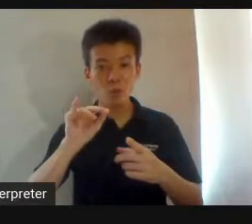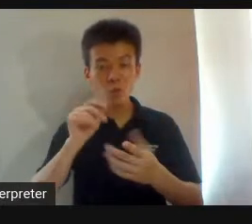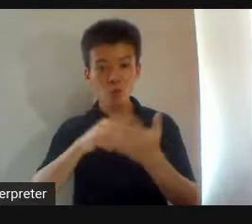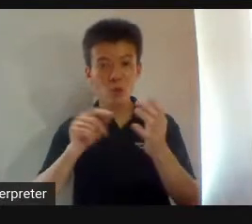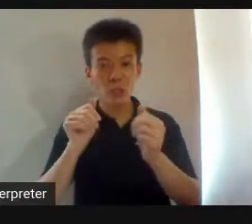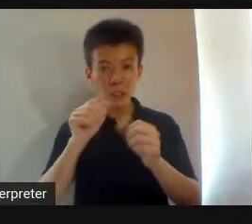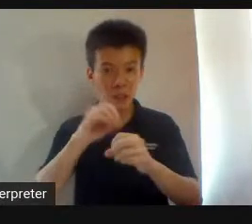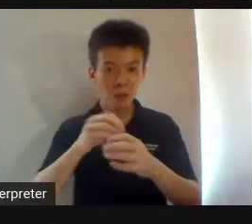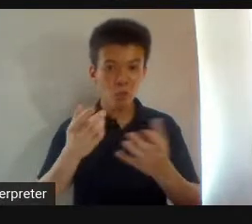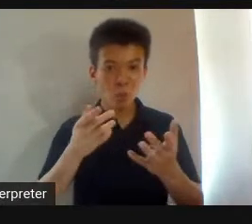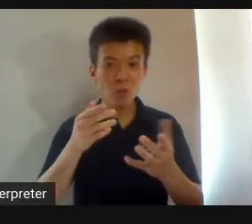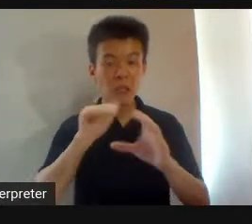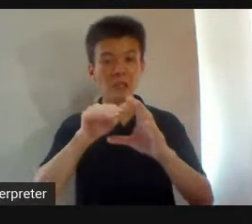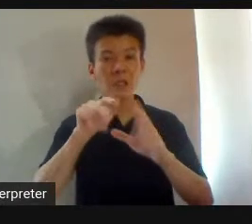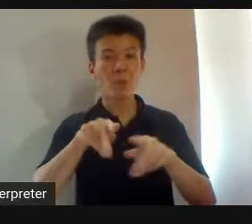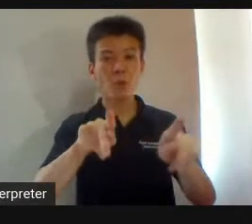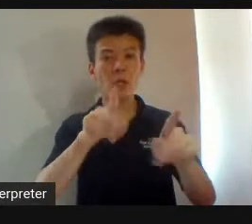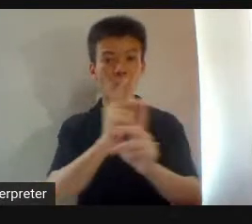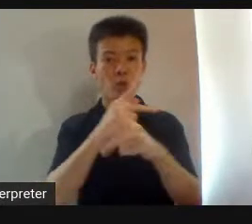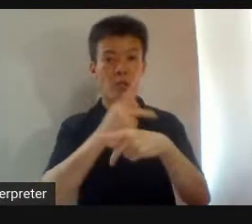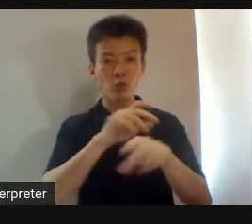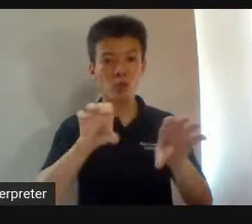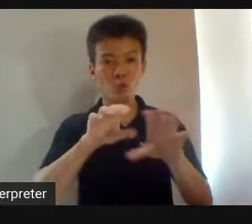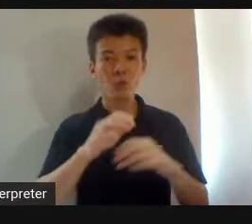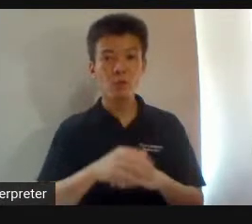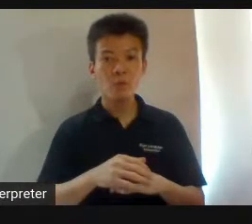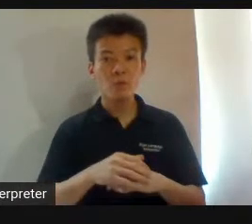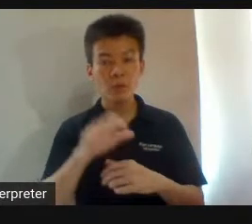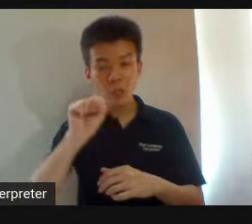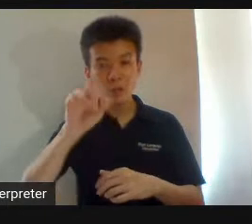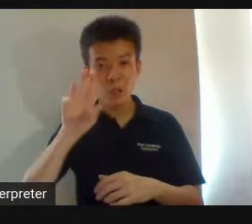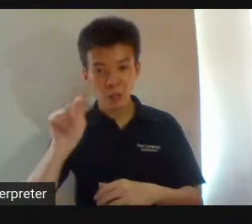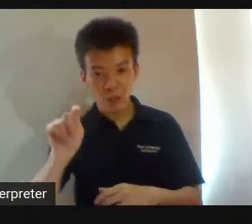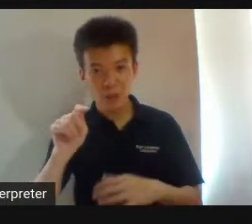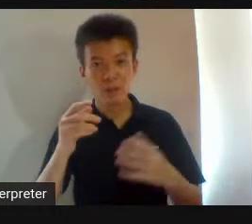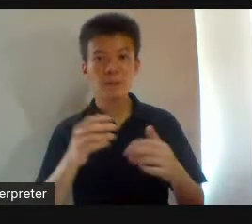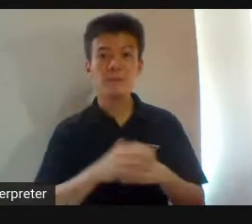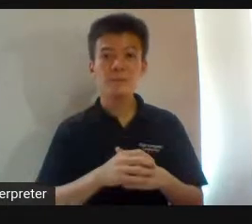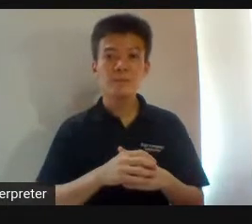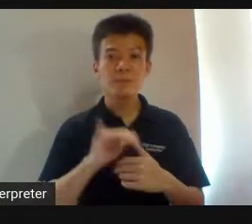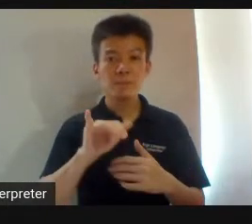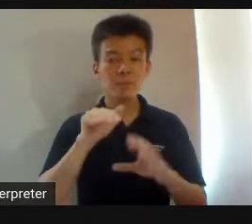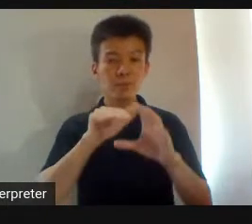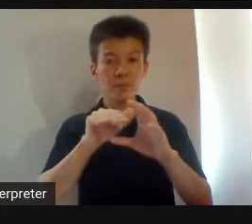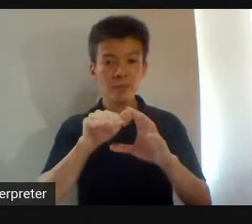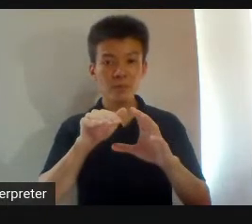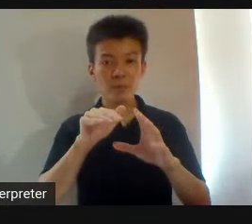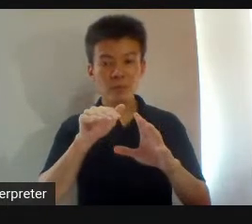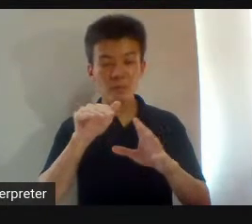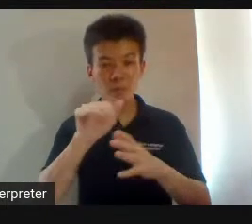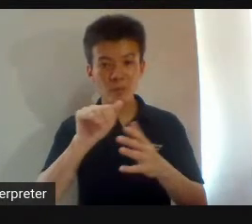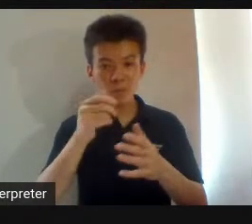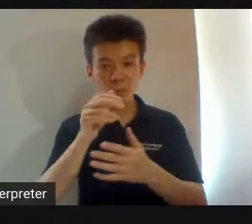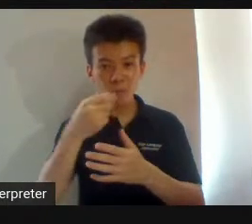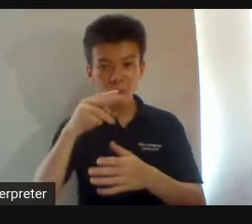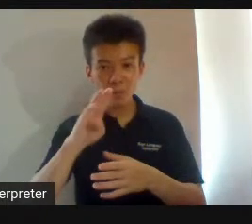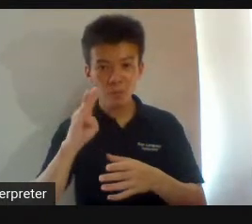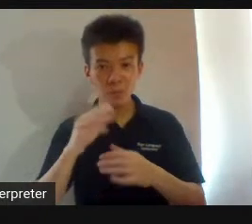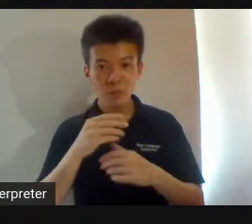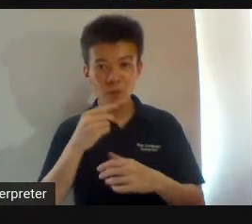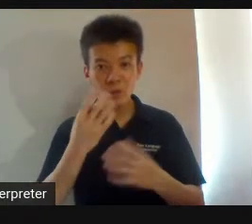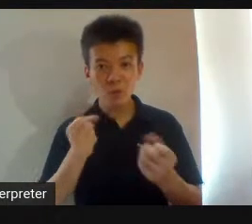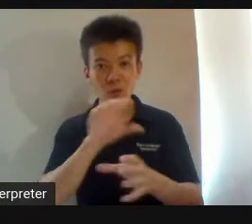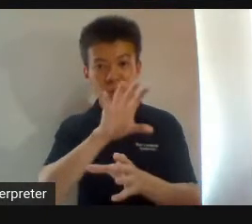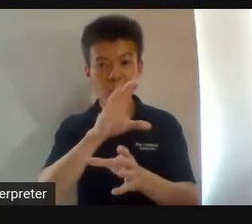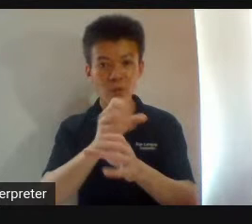with what Access Path Productions are doing, SRT is doing, Access Arts Hub. Someone asked a question of how they can get